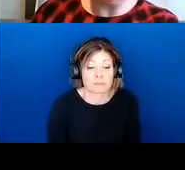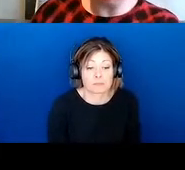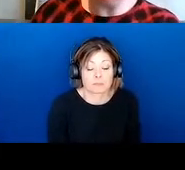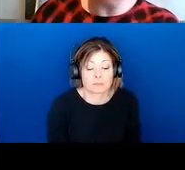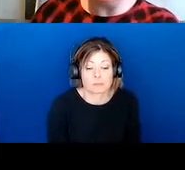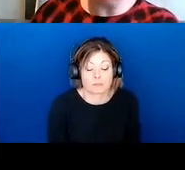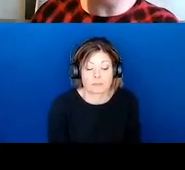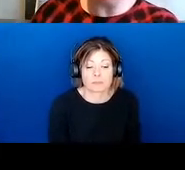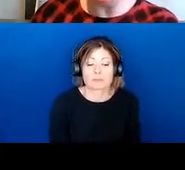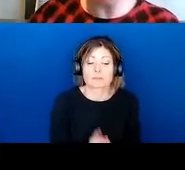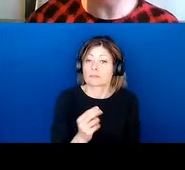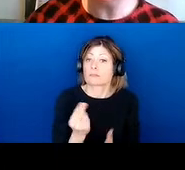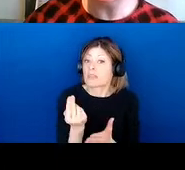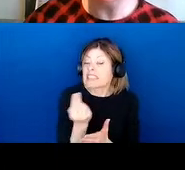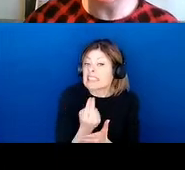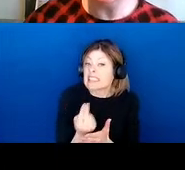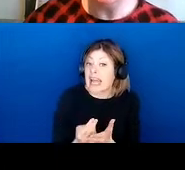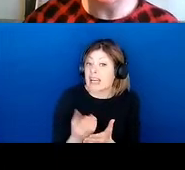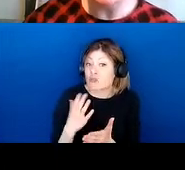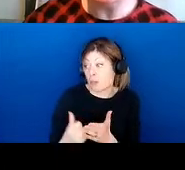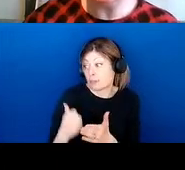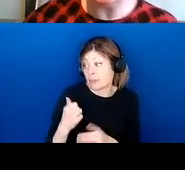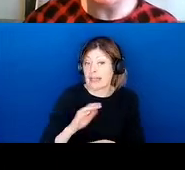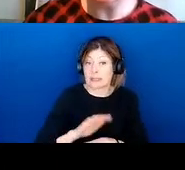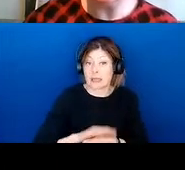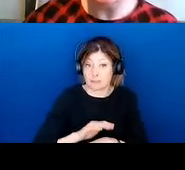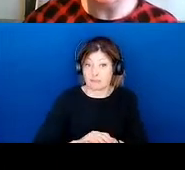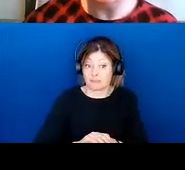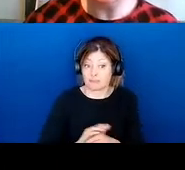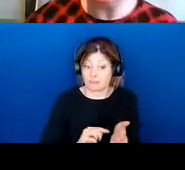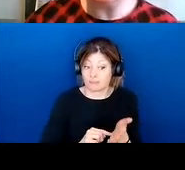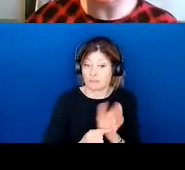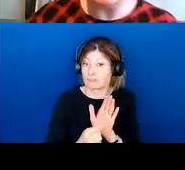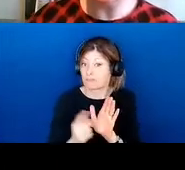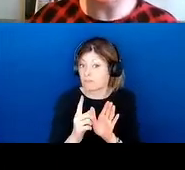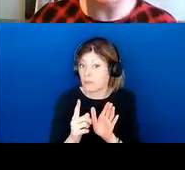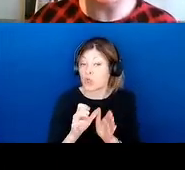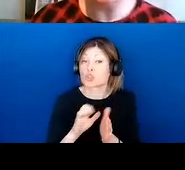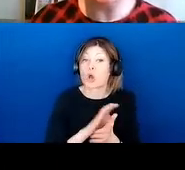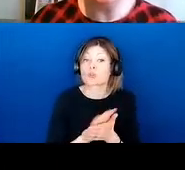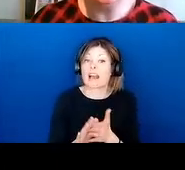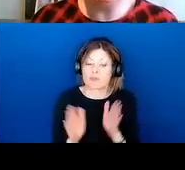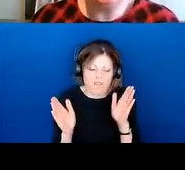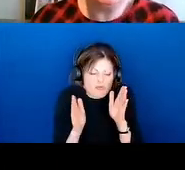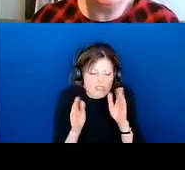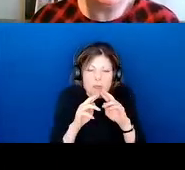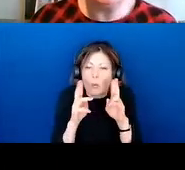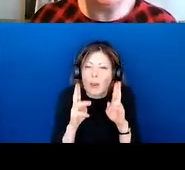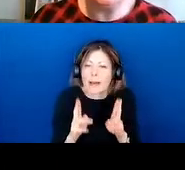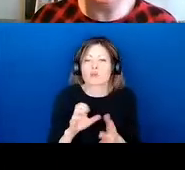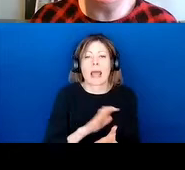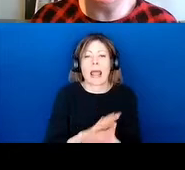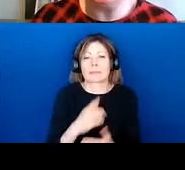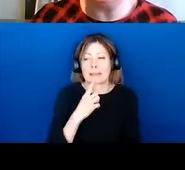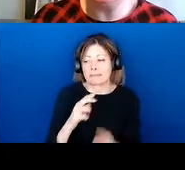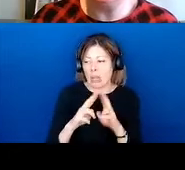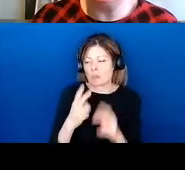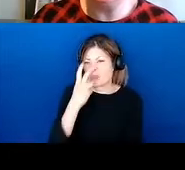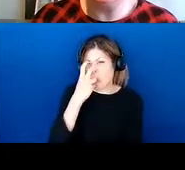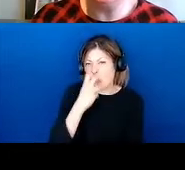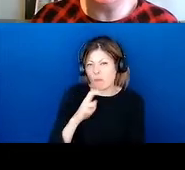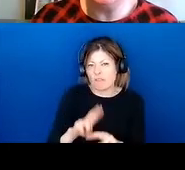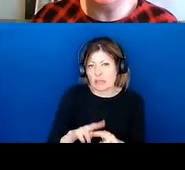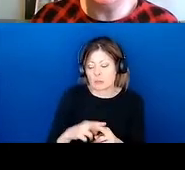This sketch from the time shows Hamilton's small, modest house, which he described as old-fashioned, but he never had the money to replace